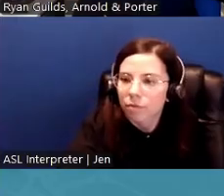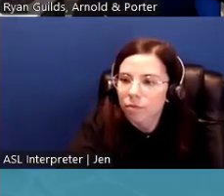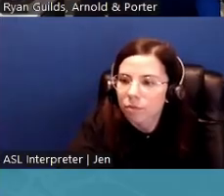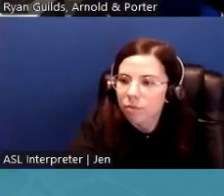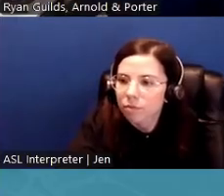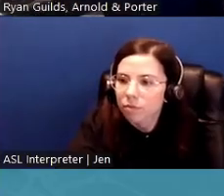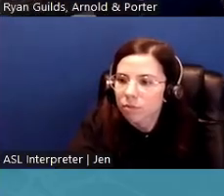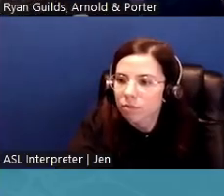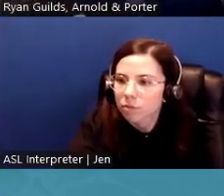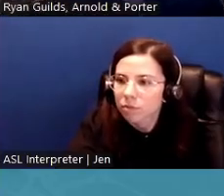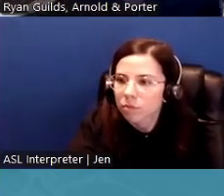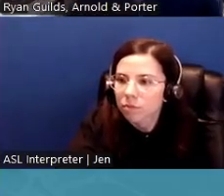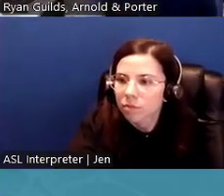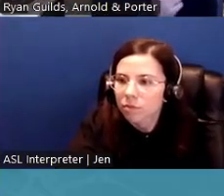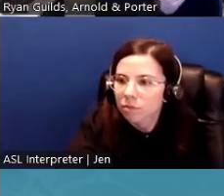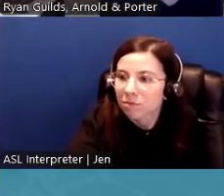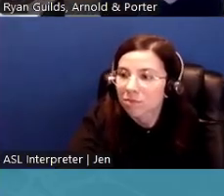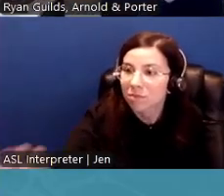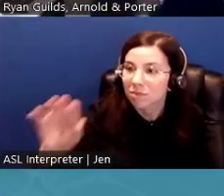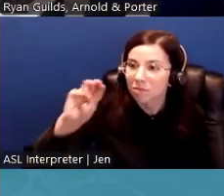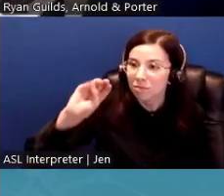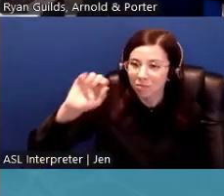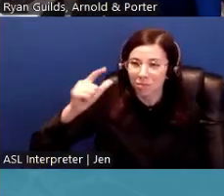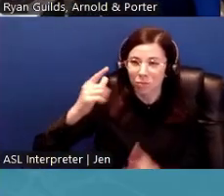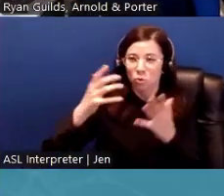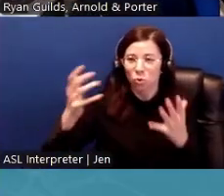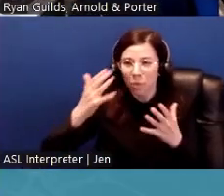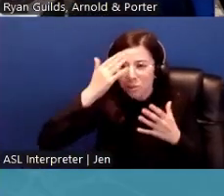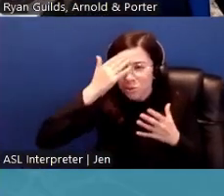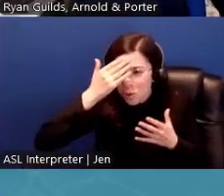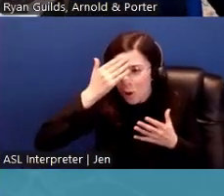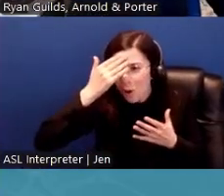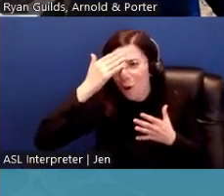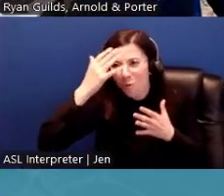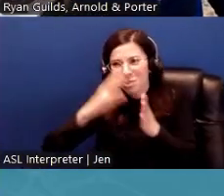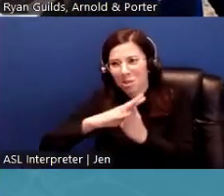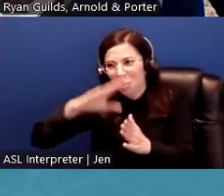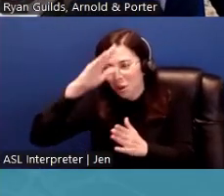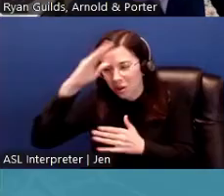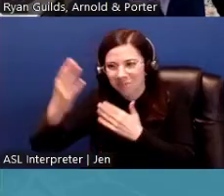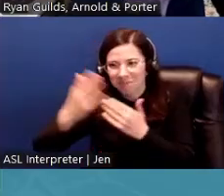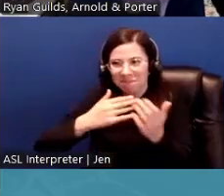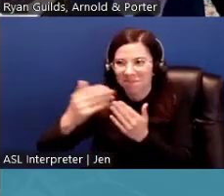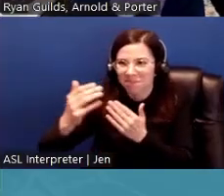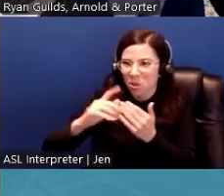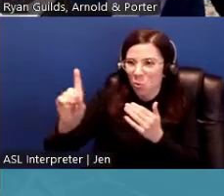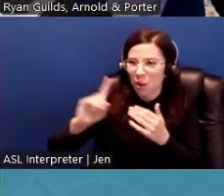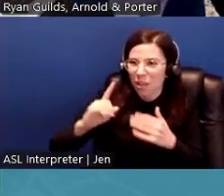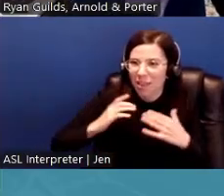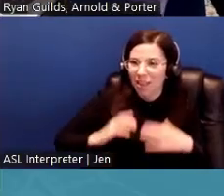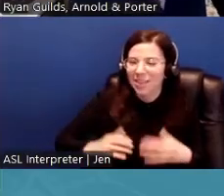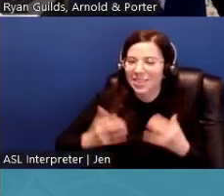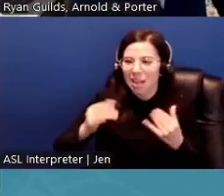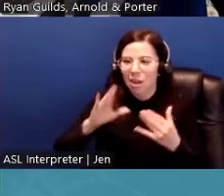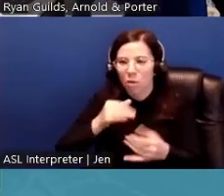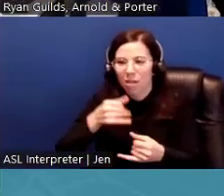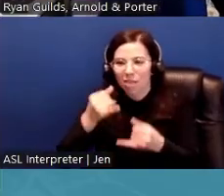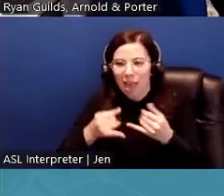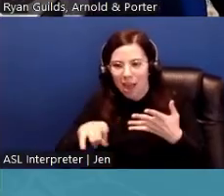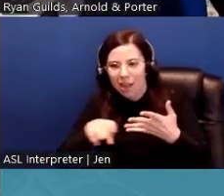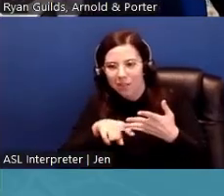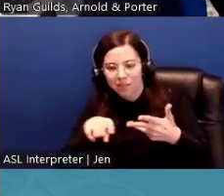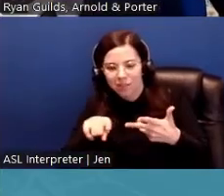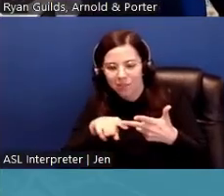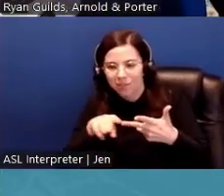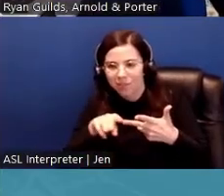to learn and to get to know, no matter where the client is navigating. We want to take our final break now, and then we're going